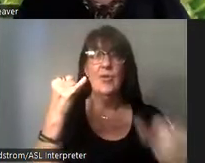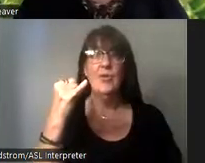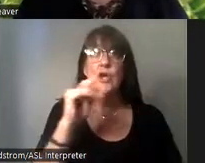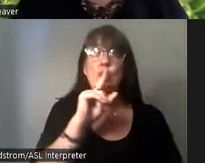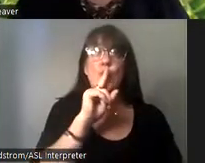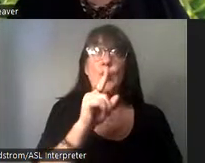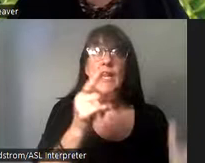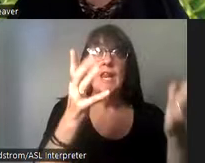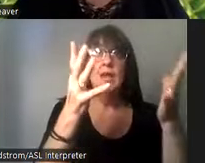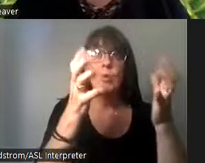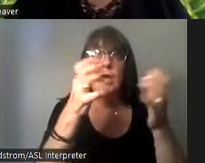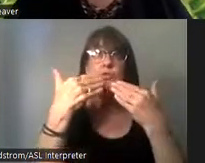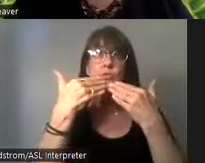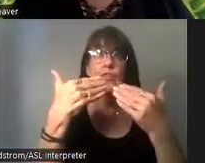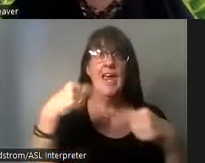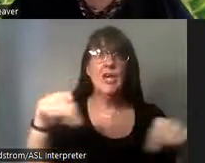wanted to thank you.